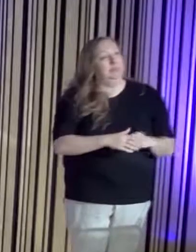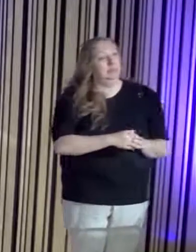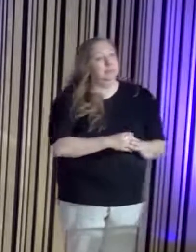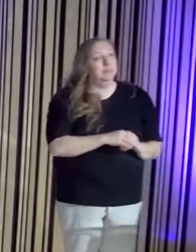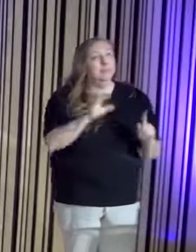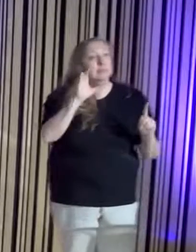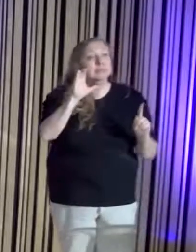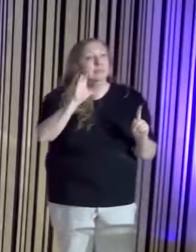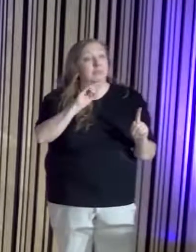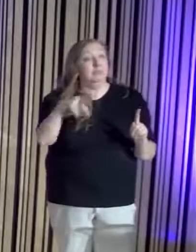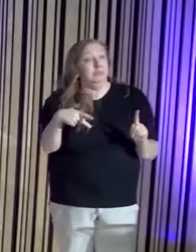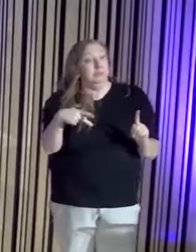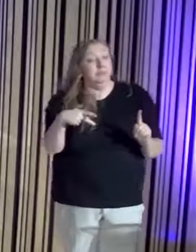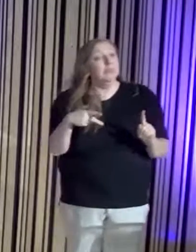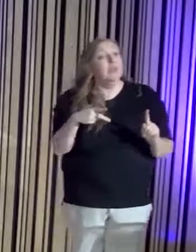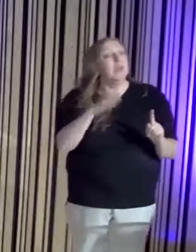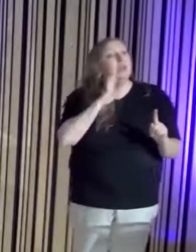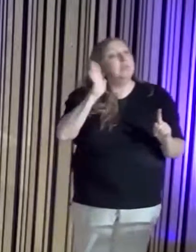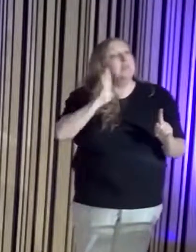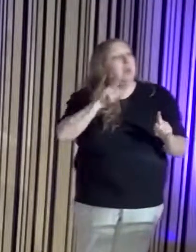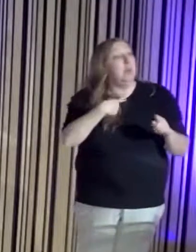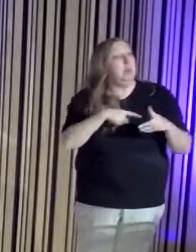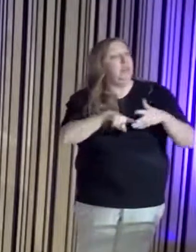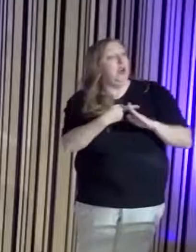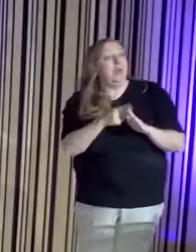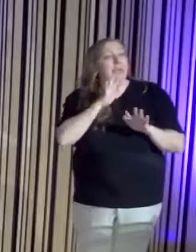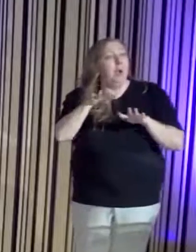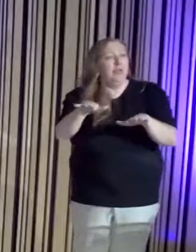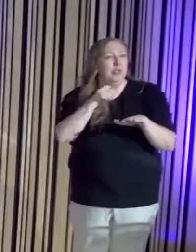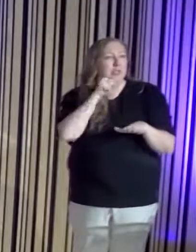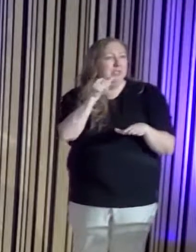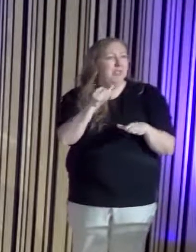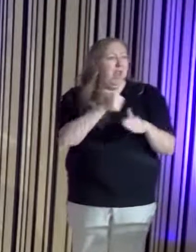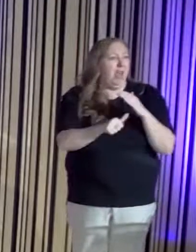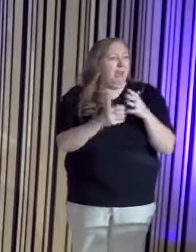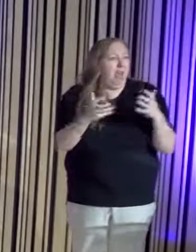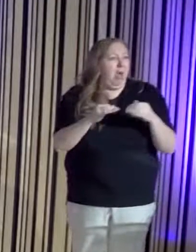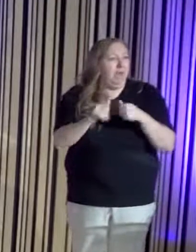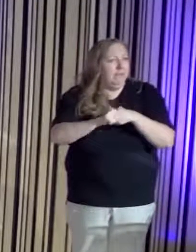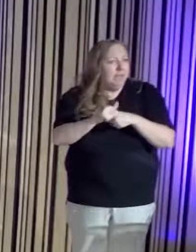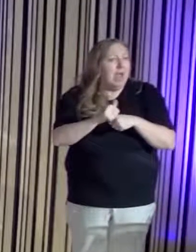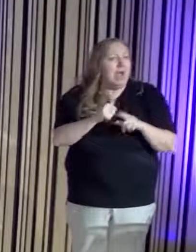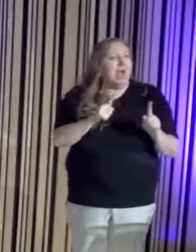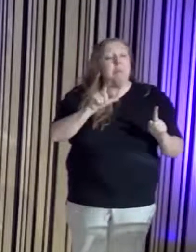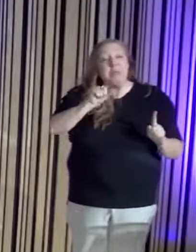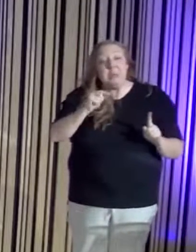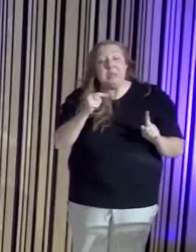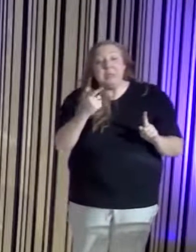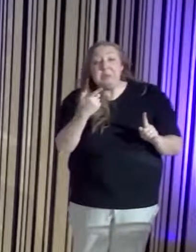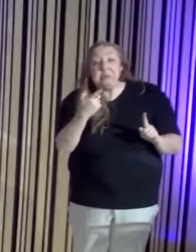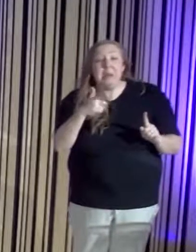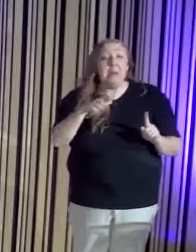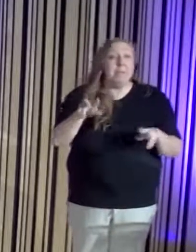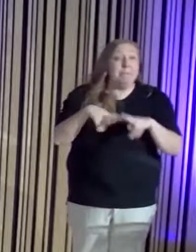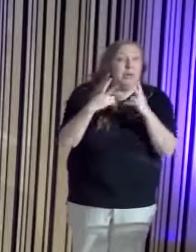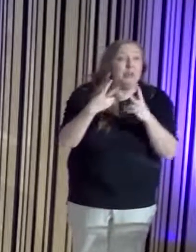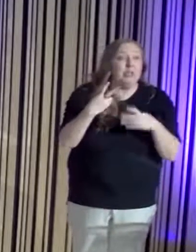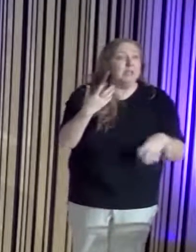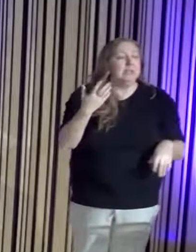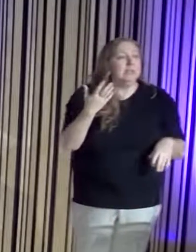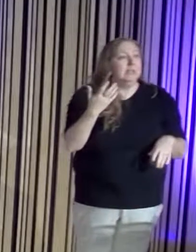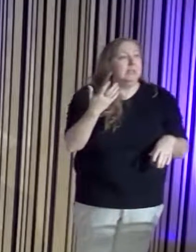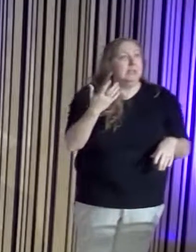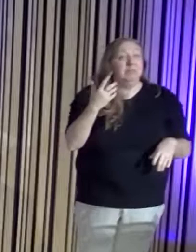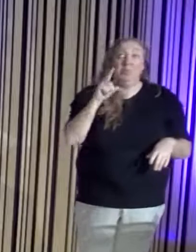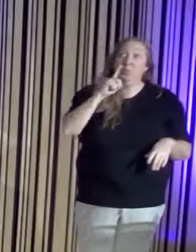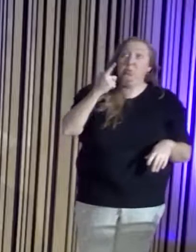the ocean was not into the game, into the equation. And in COP21 in Paris in 2015, for the first time ever, after